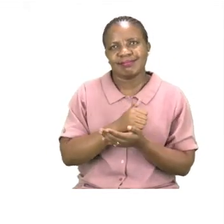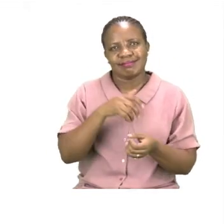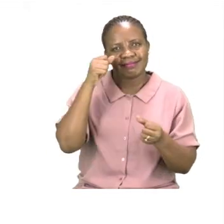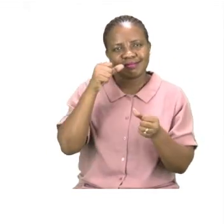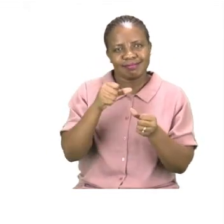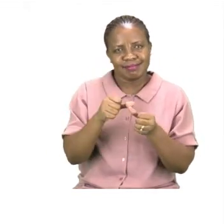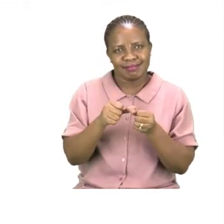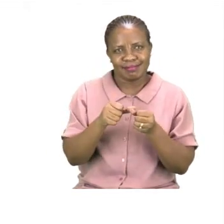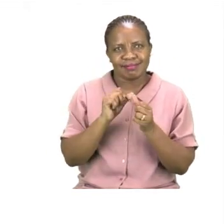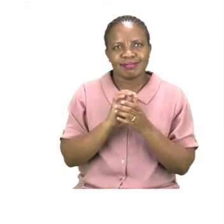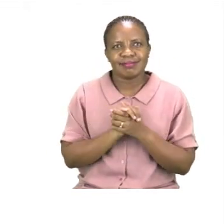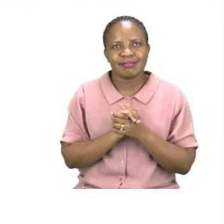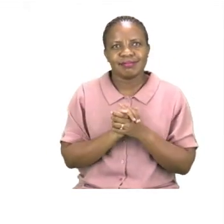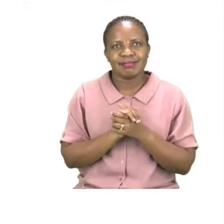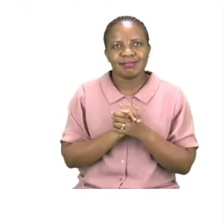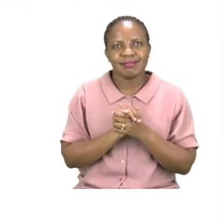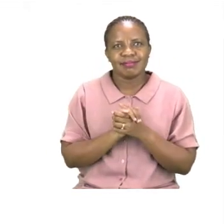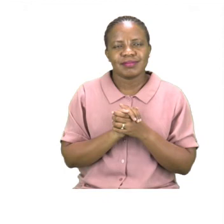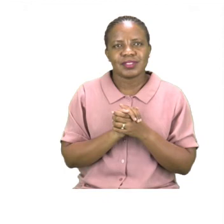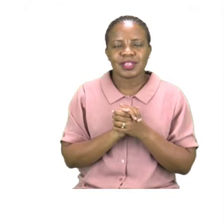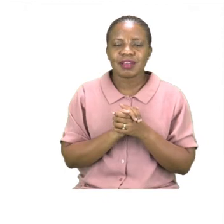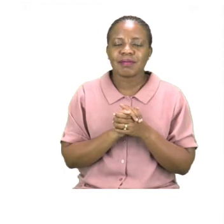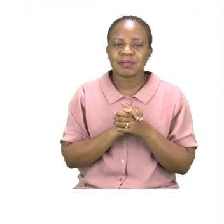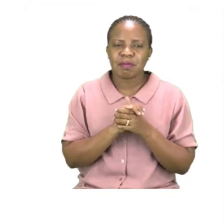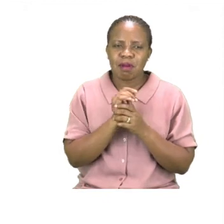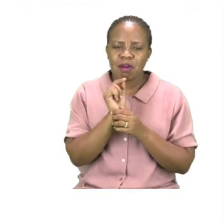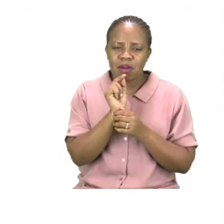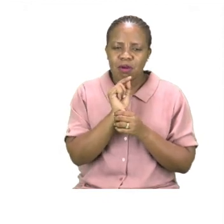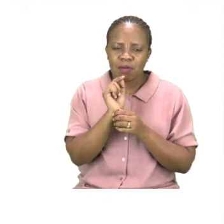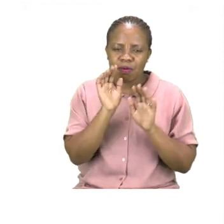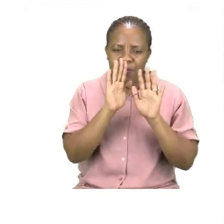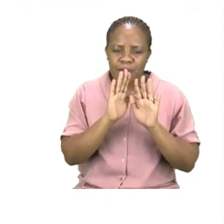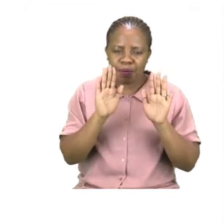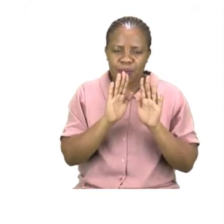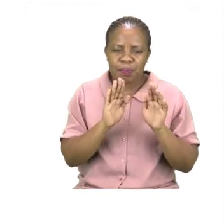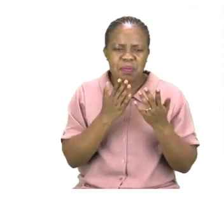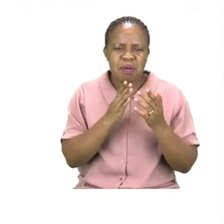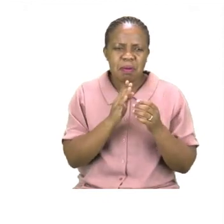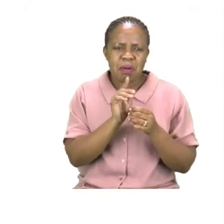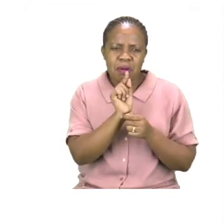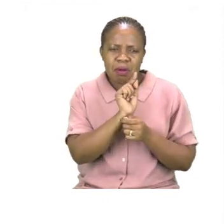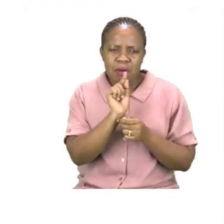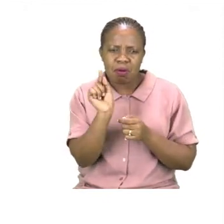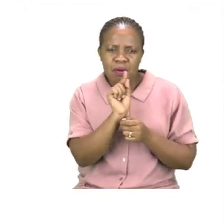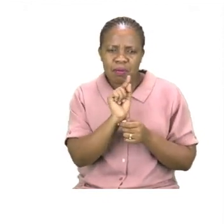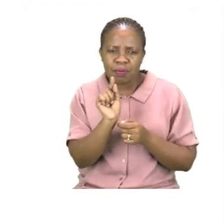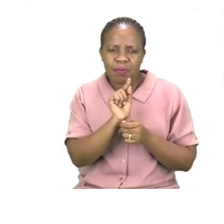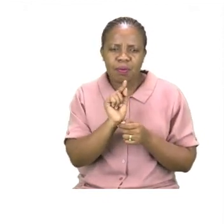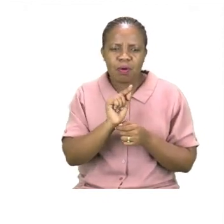please colour in one direction. Either up and down or across.